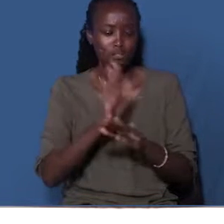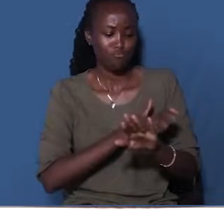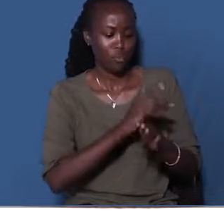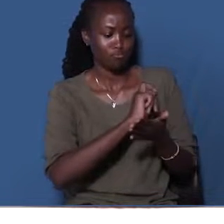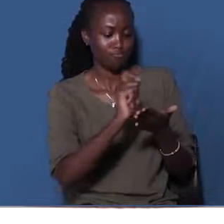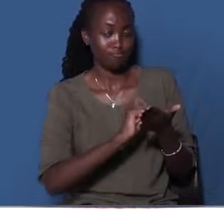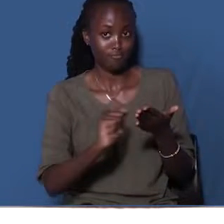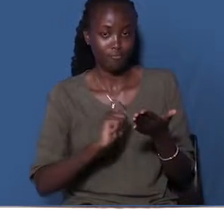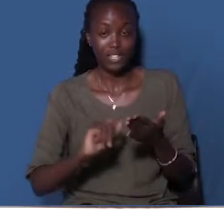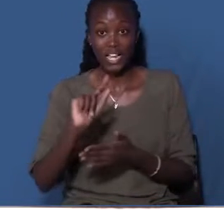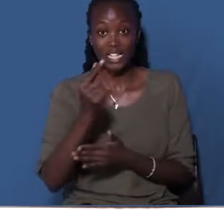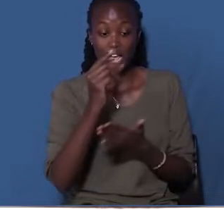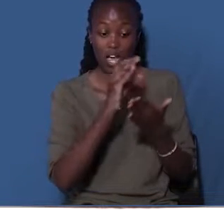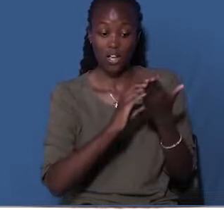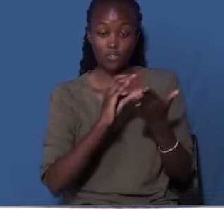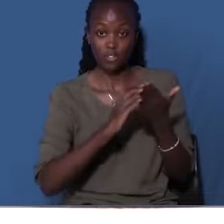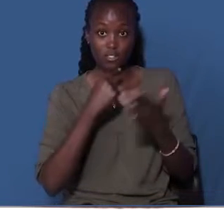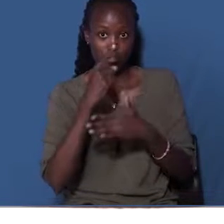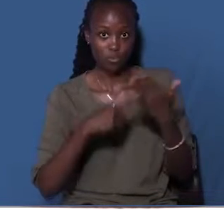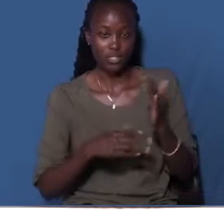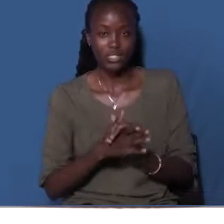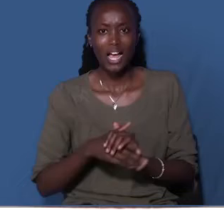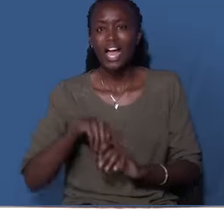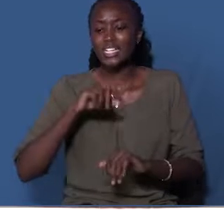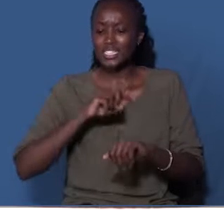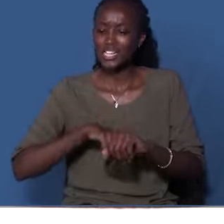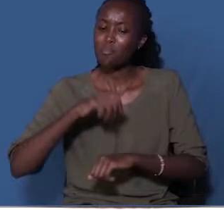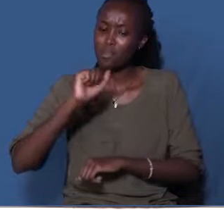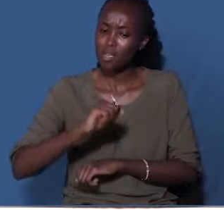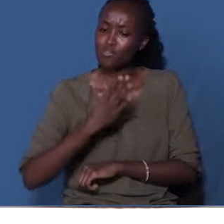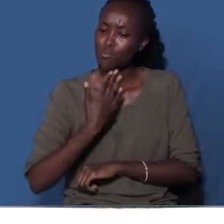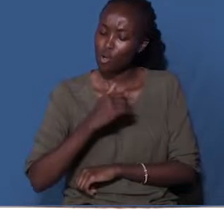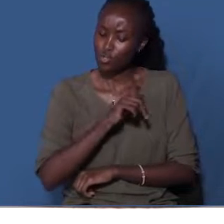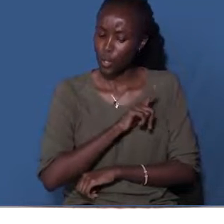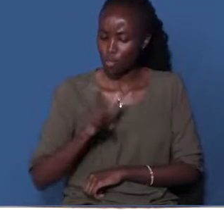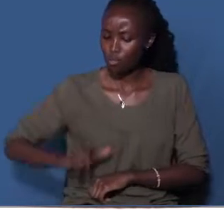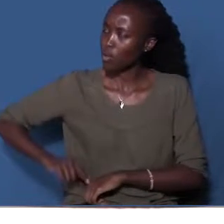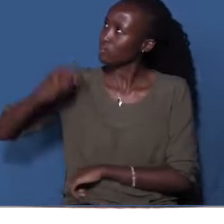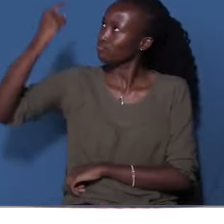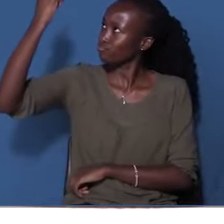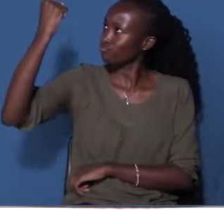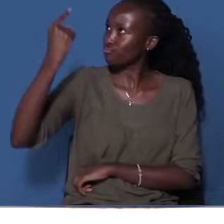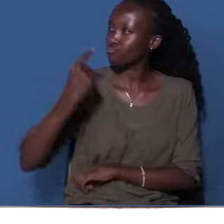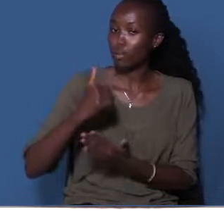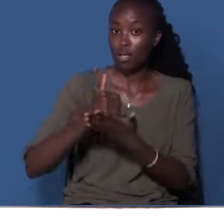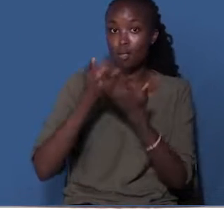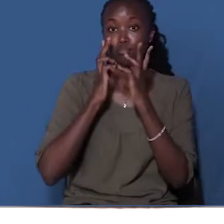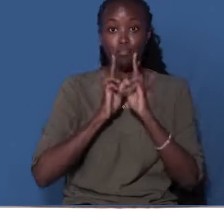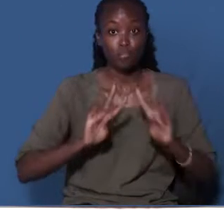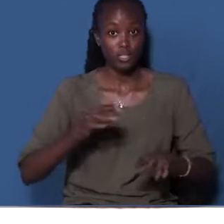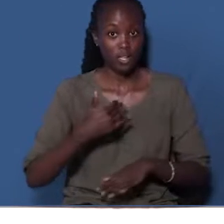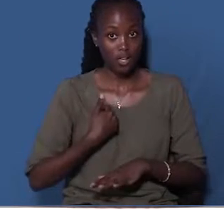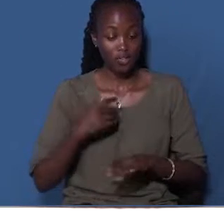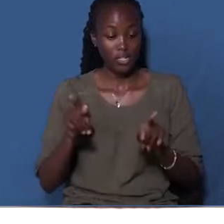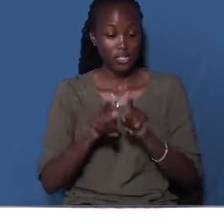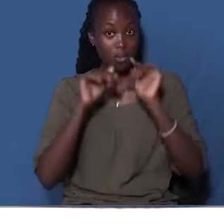the second stanza suggests that while there is a longing for God to come and be active and bring peace among us, it is important